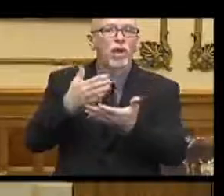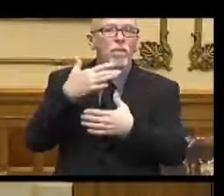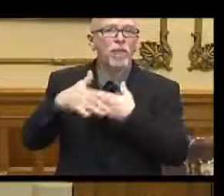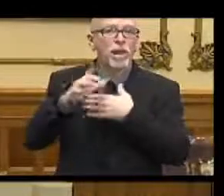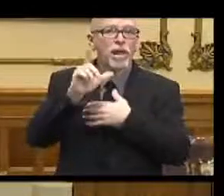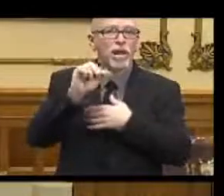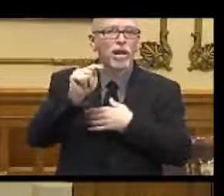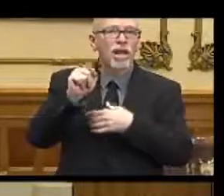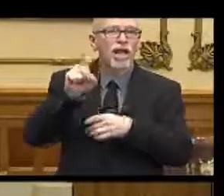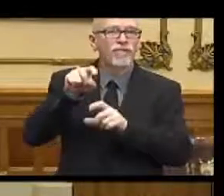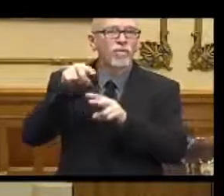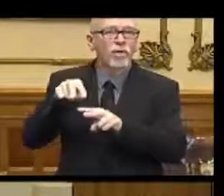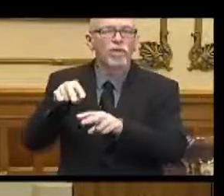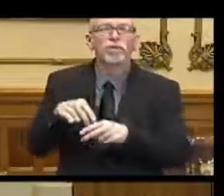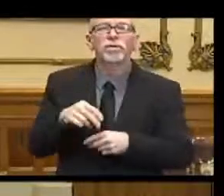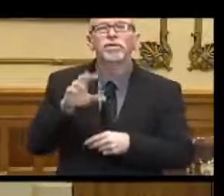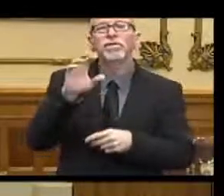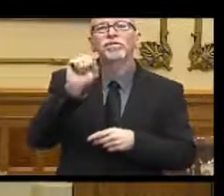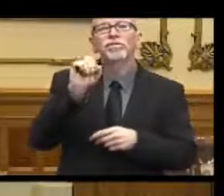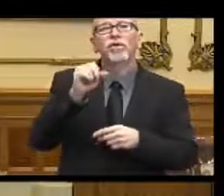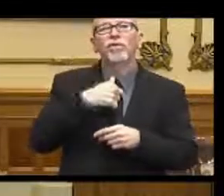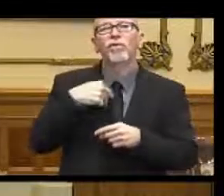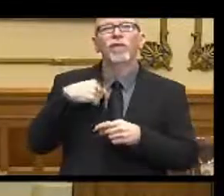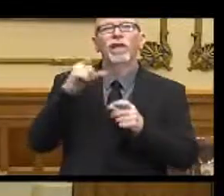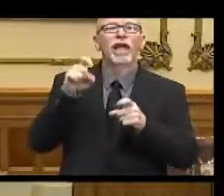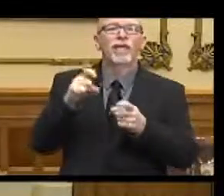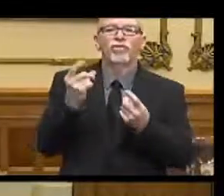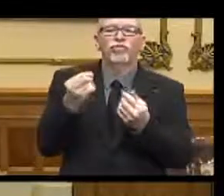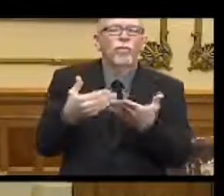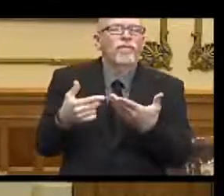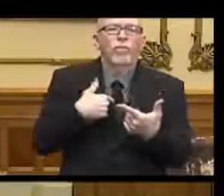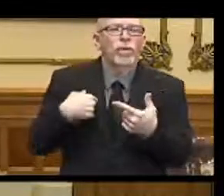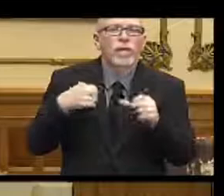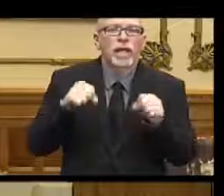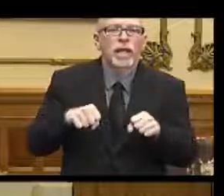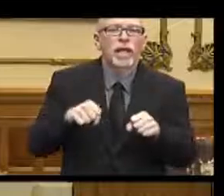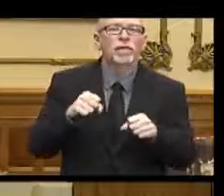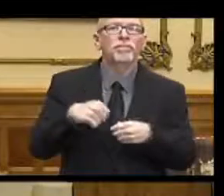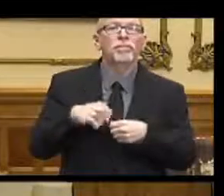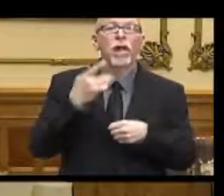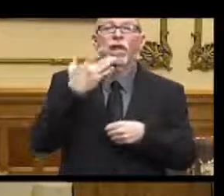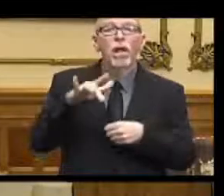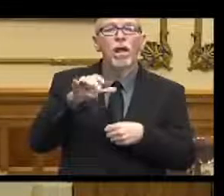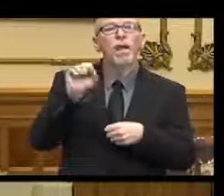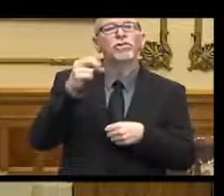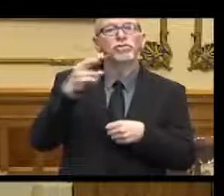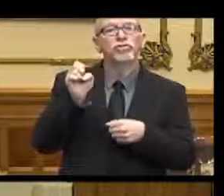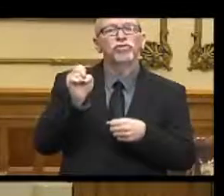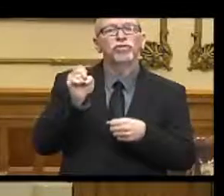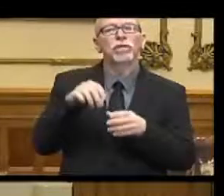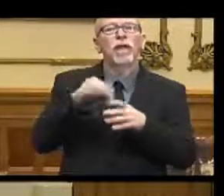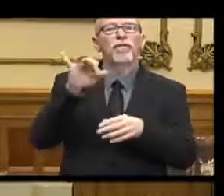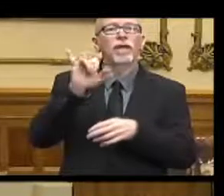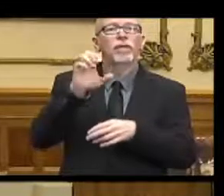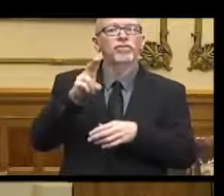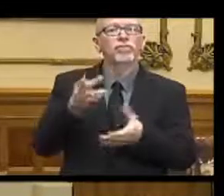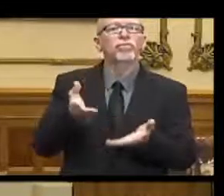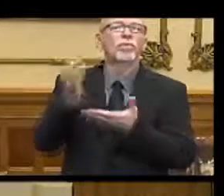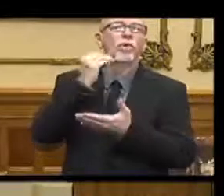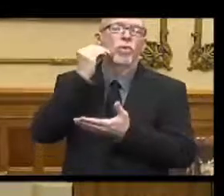do? And we just had to do whatever we can. And luckily, she came out of the ICU and did come home. But it